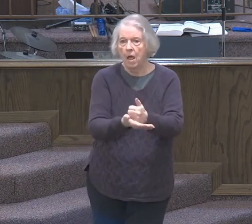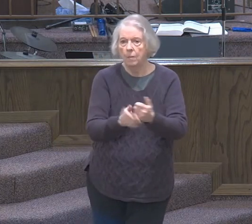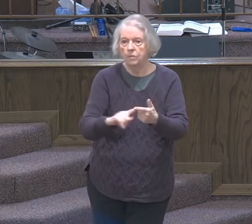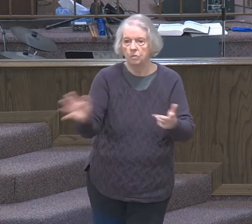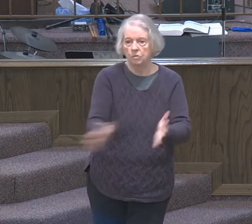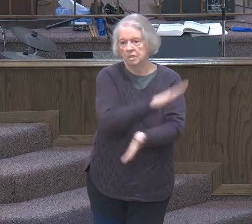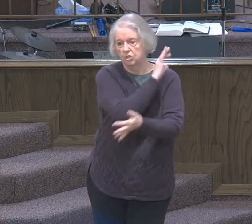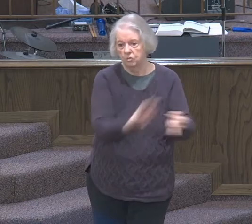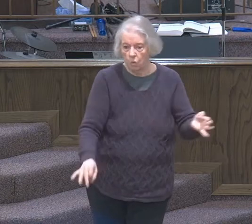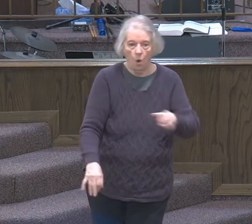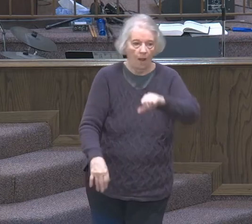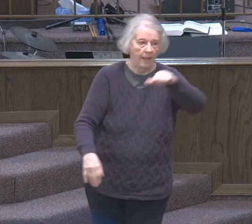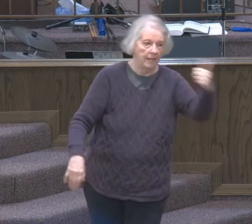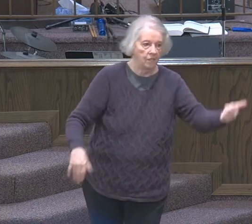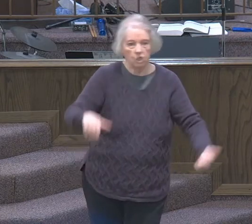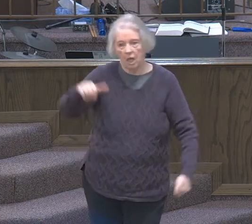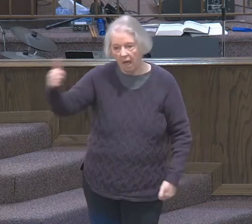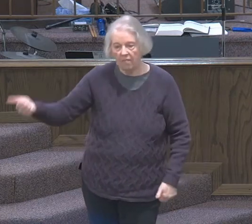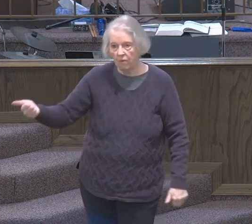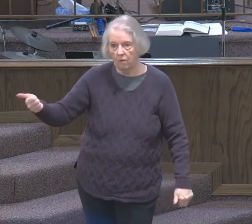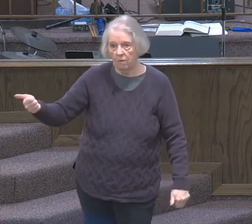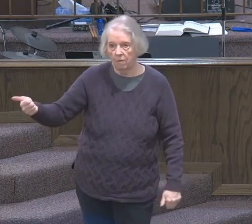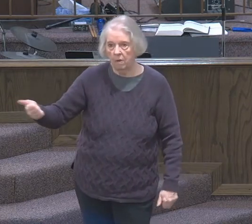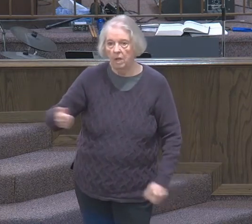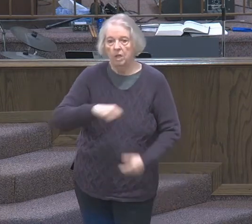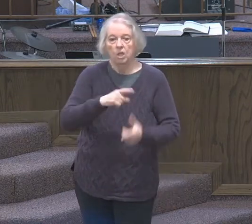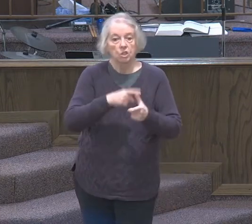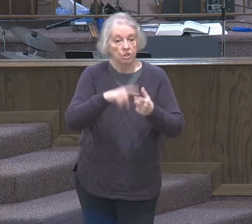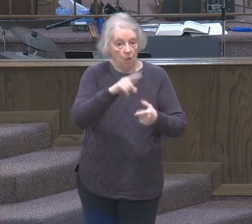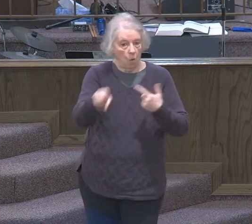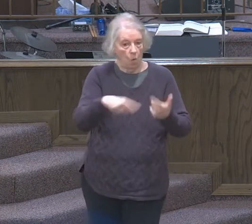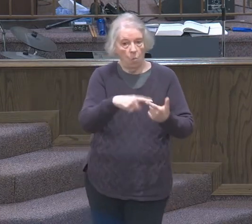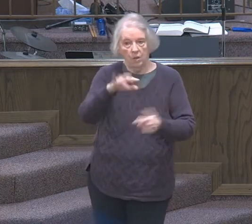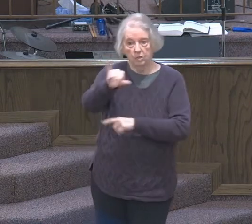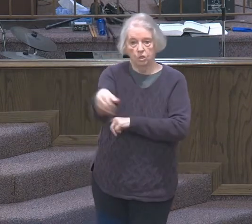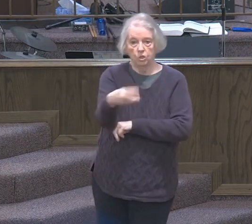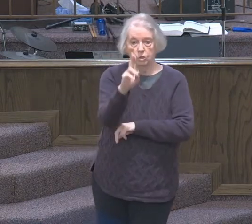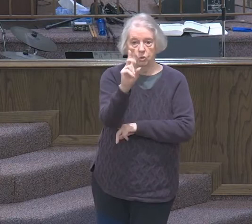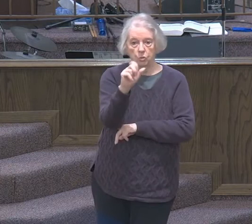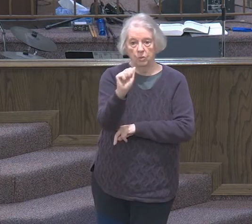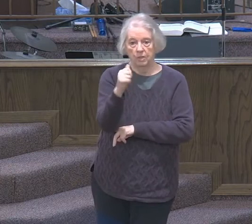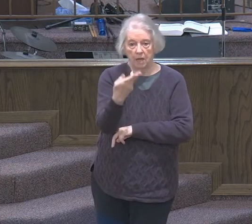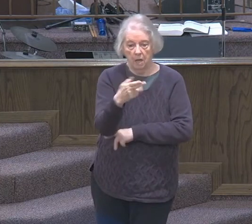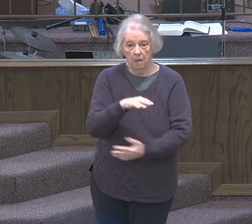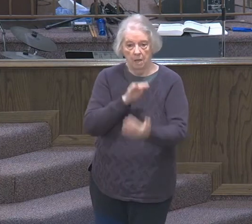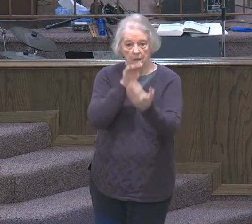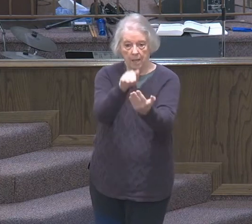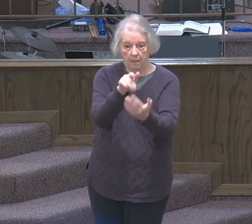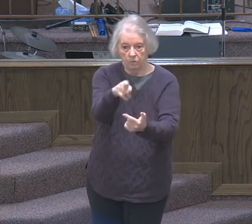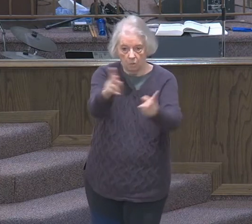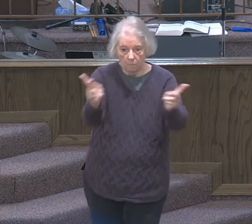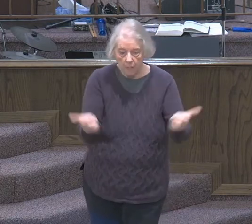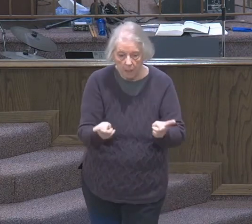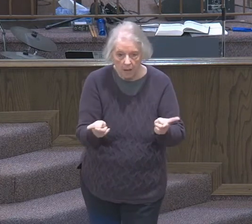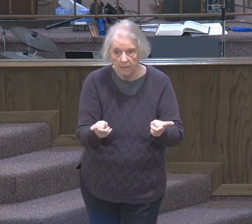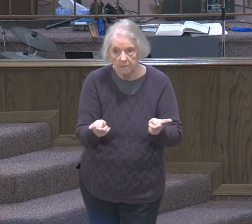one another. So when Judah came to a place overlooking the wilderness, they looked toward the multitude, and